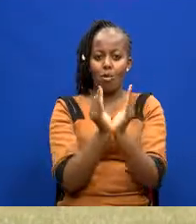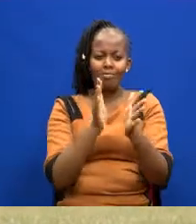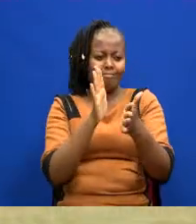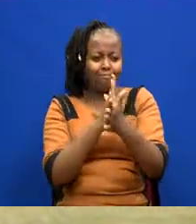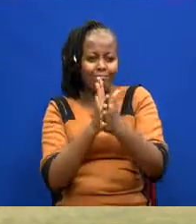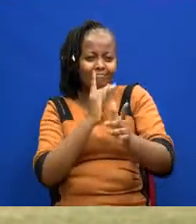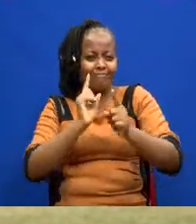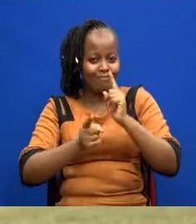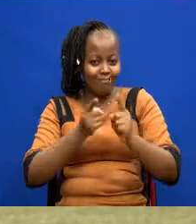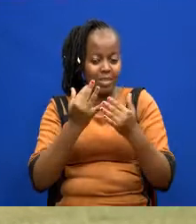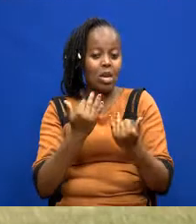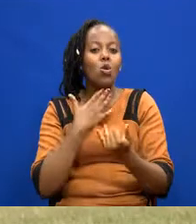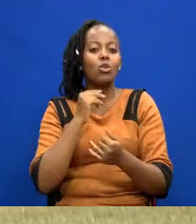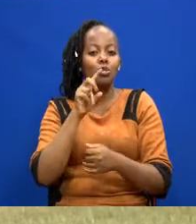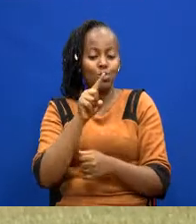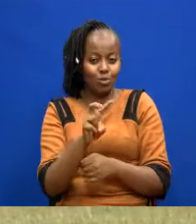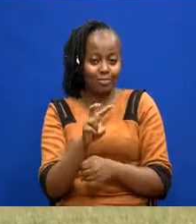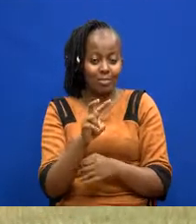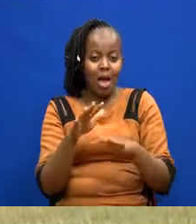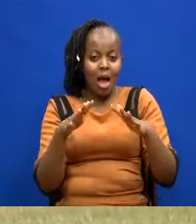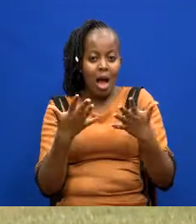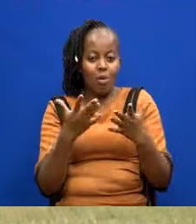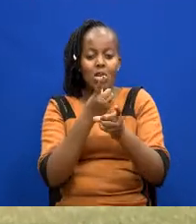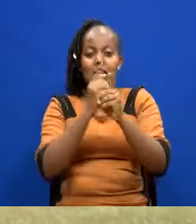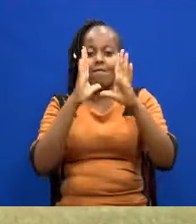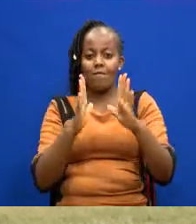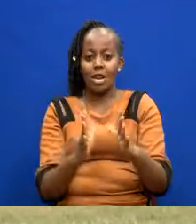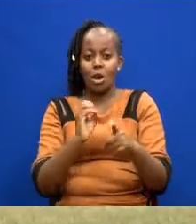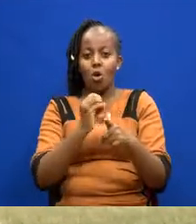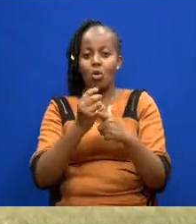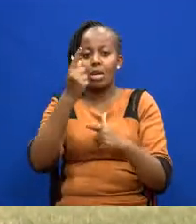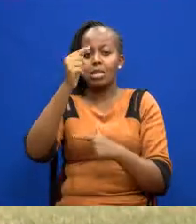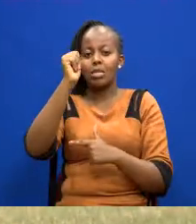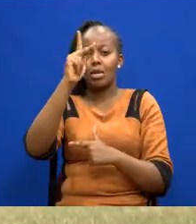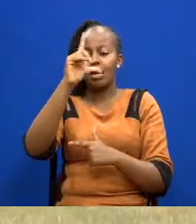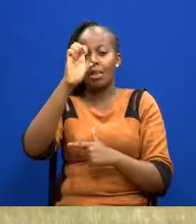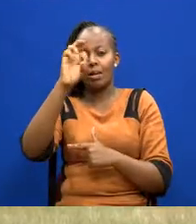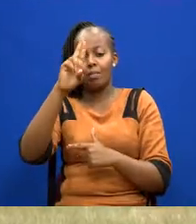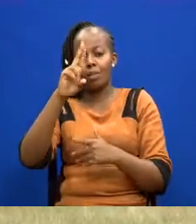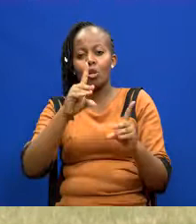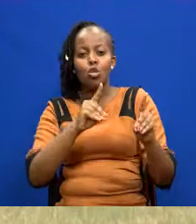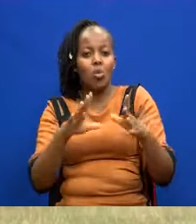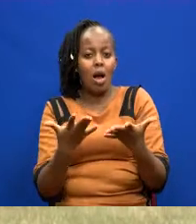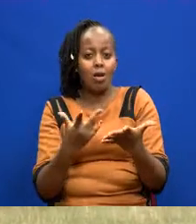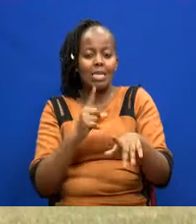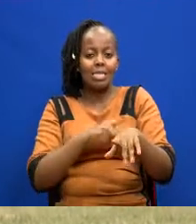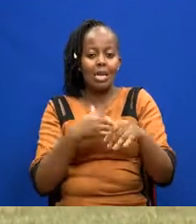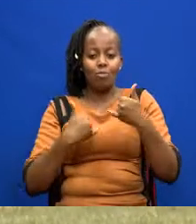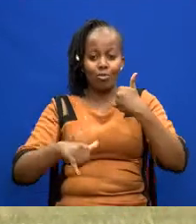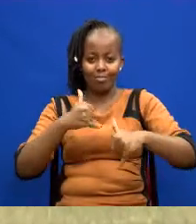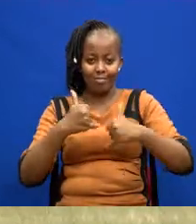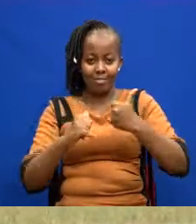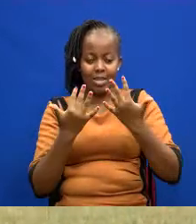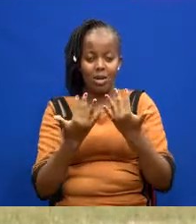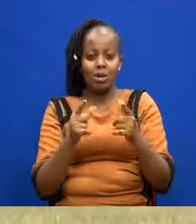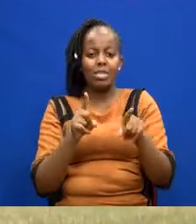running very fast. We are going to show you how a defender or a tackler should react into a game